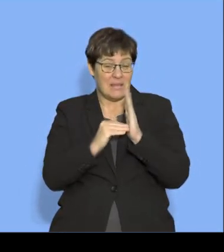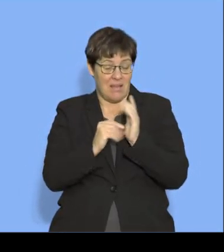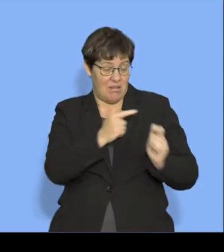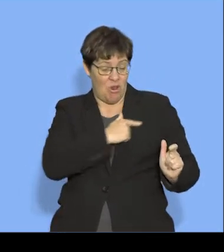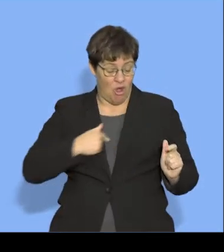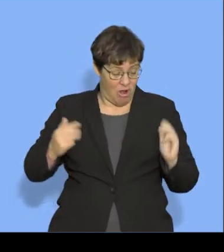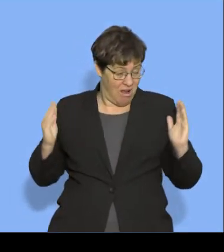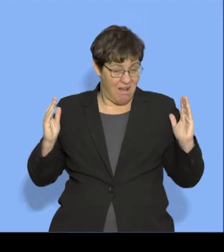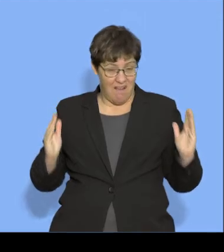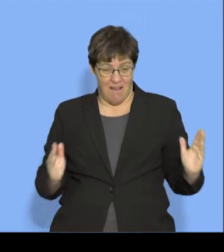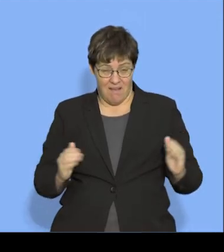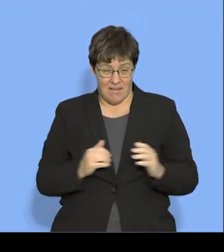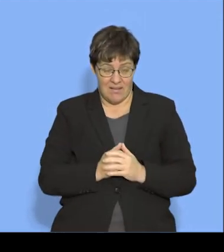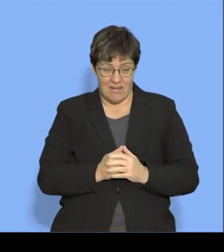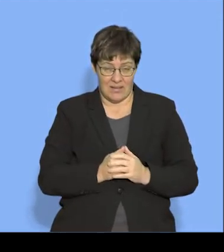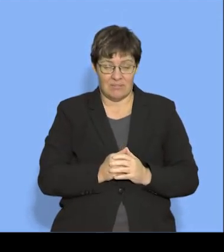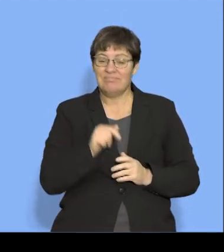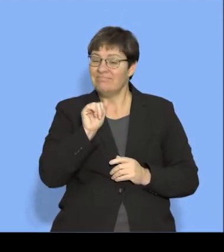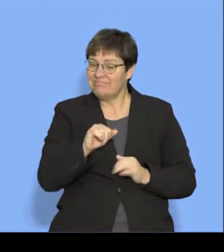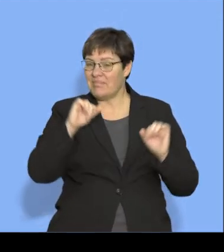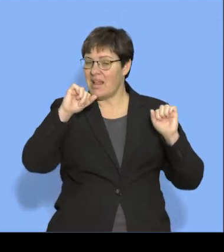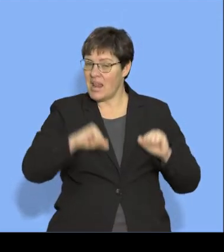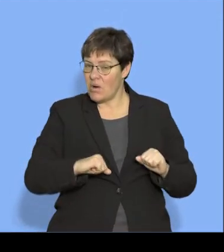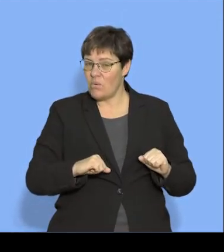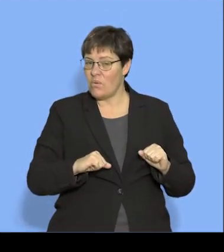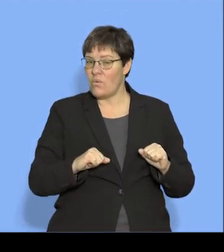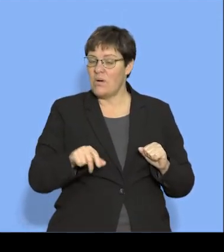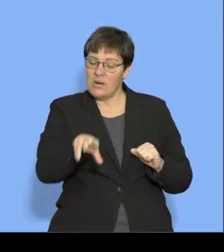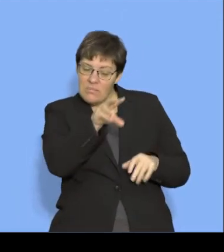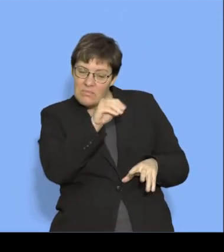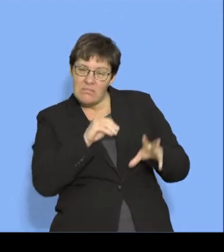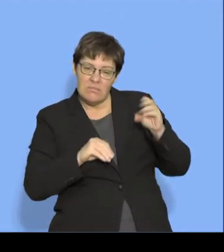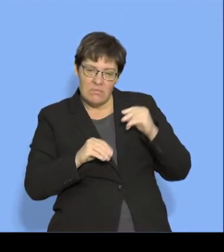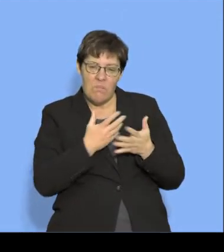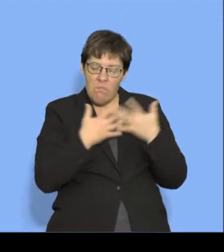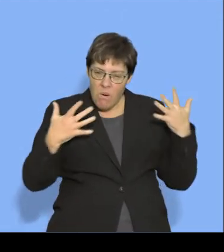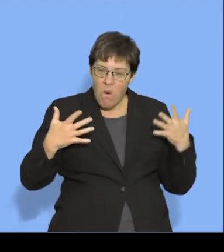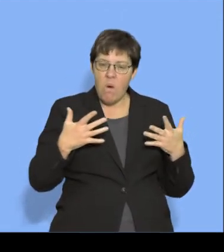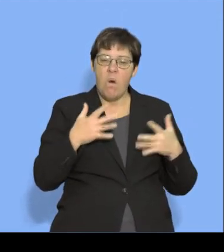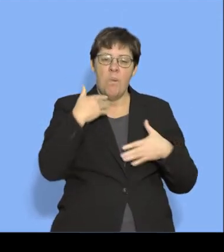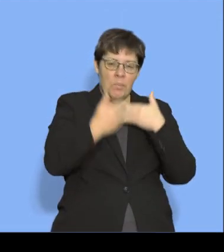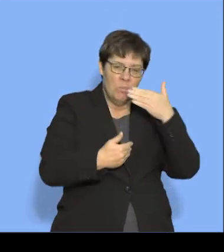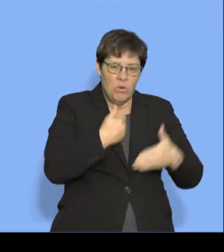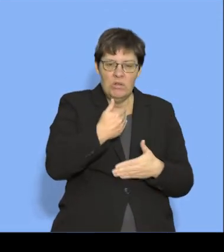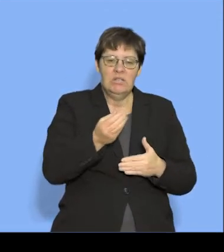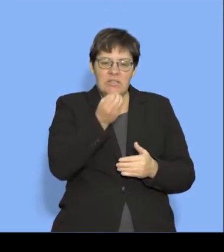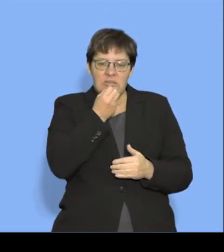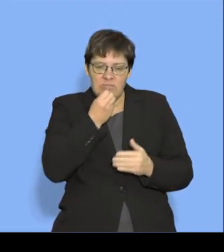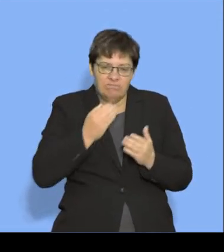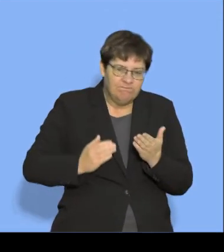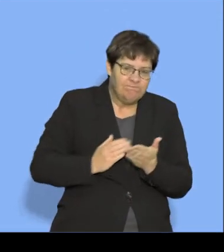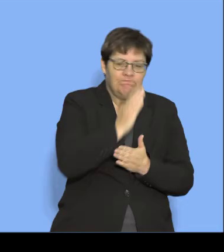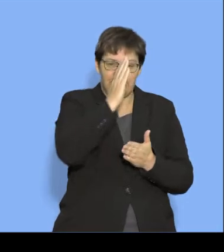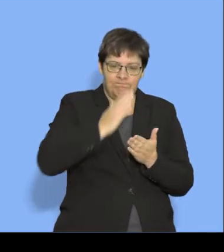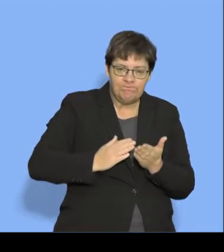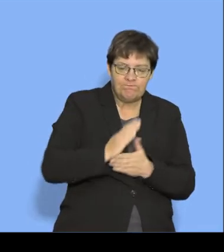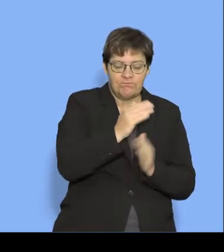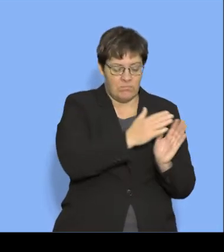long. And that 6 meter long allows for us to be able to have a much longer process of food passing through